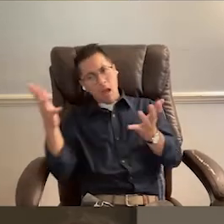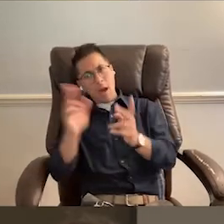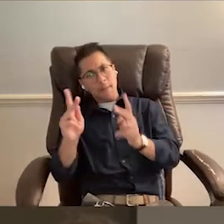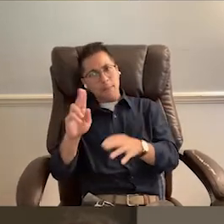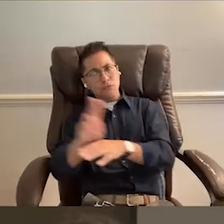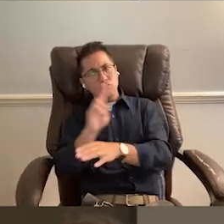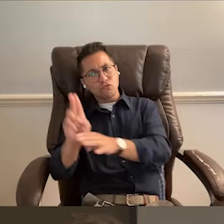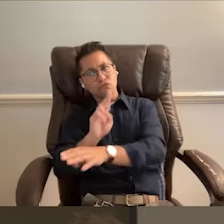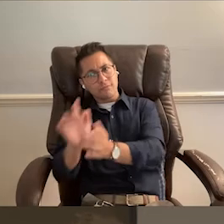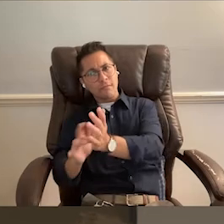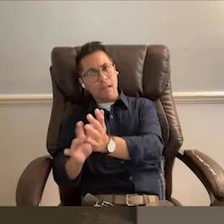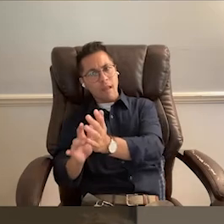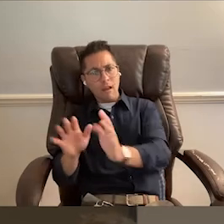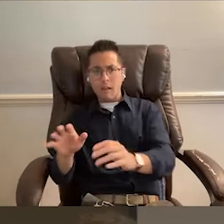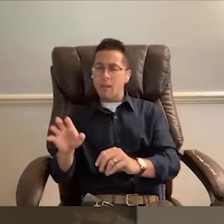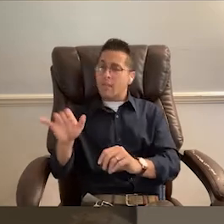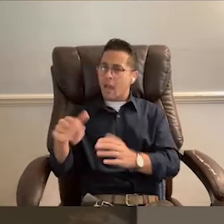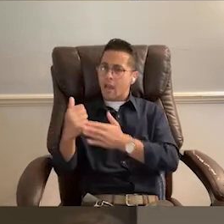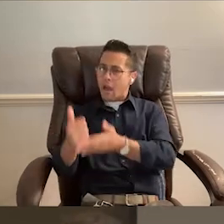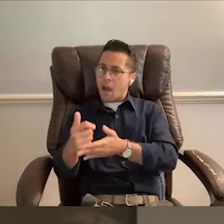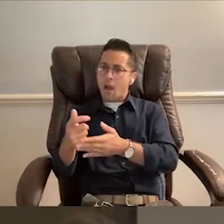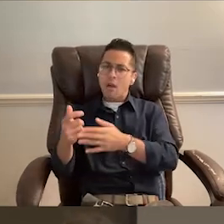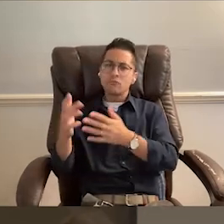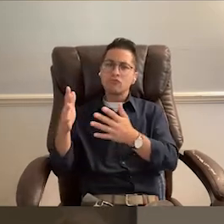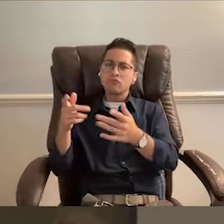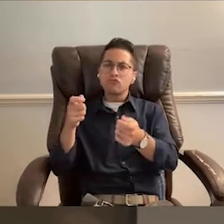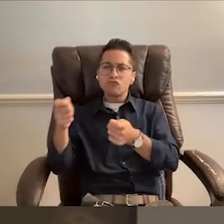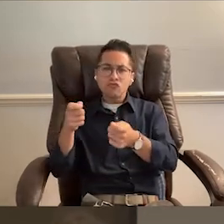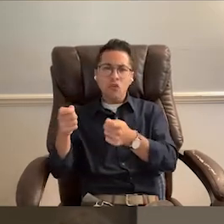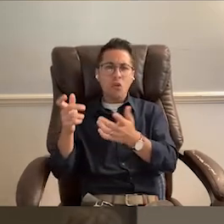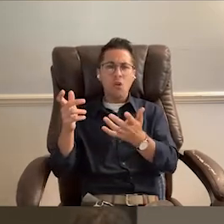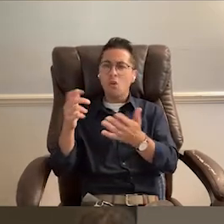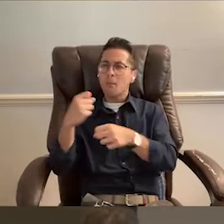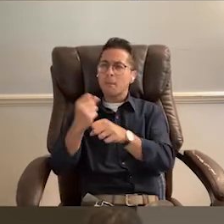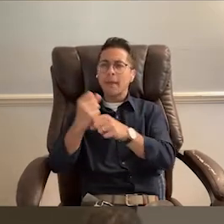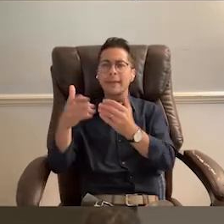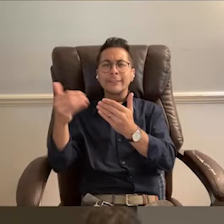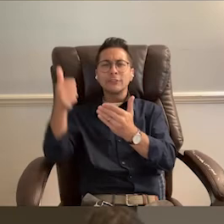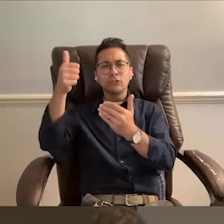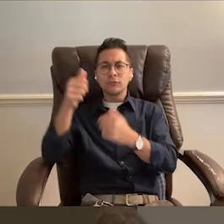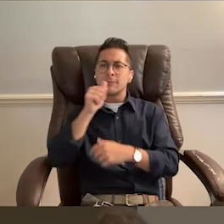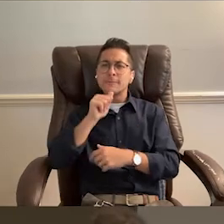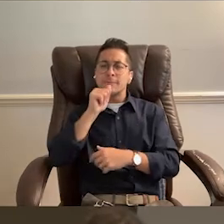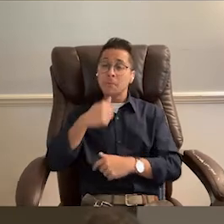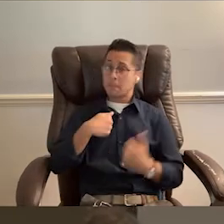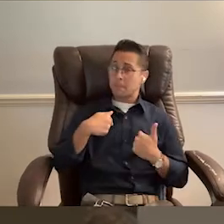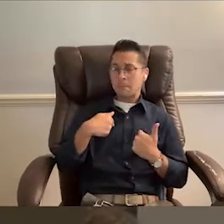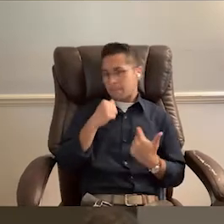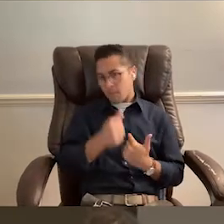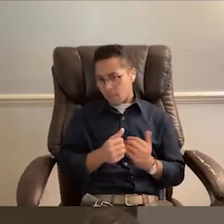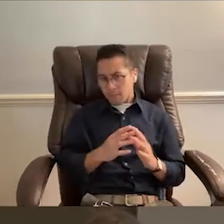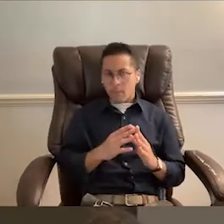I personally don't take medicine, or a lot of people do take medicine. It can just help